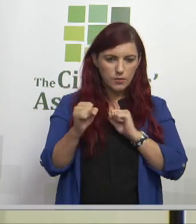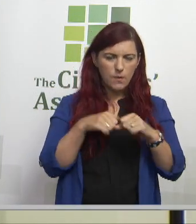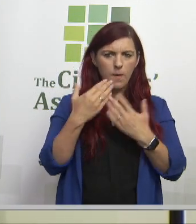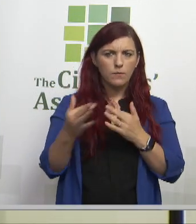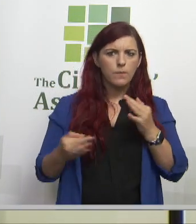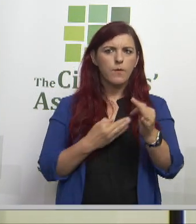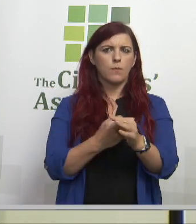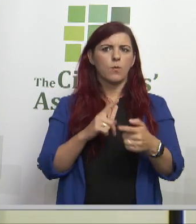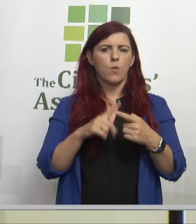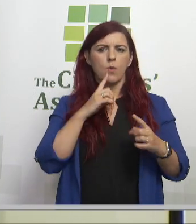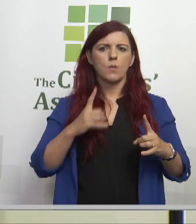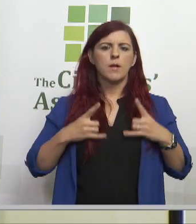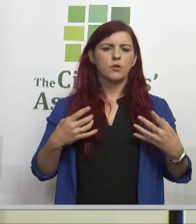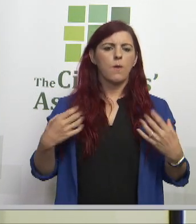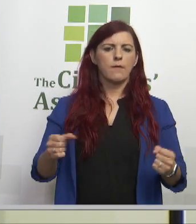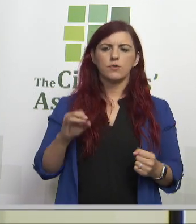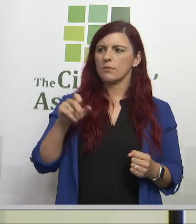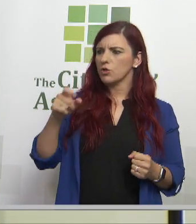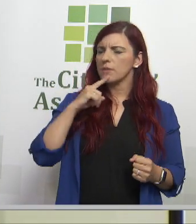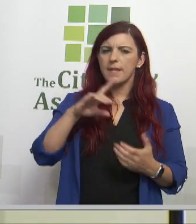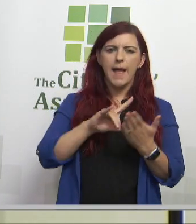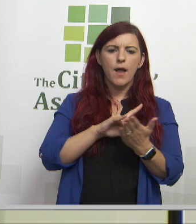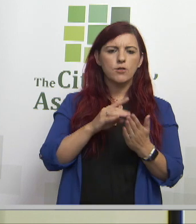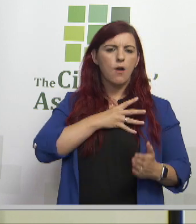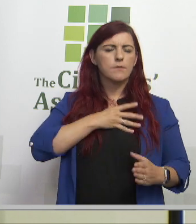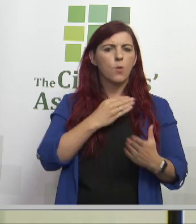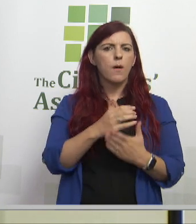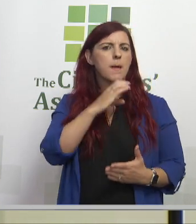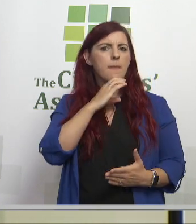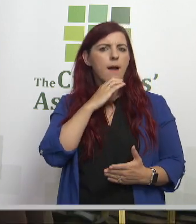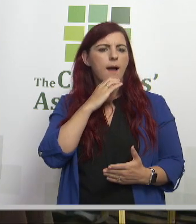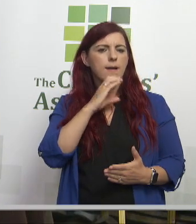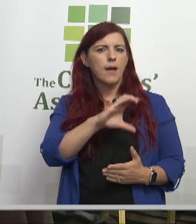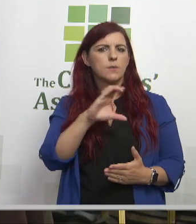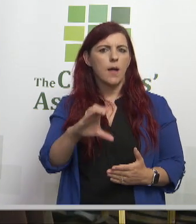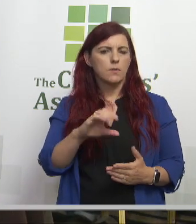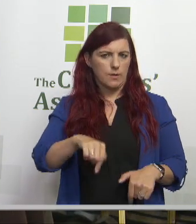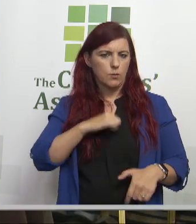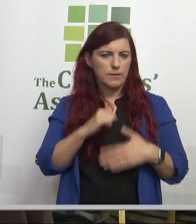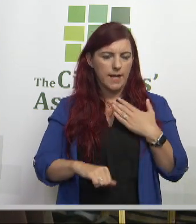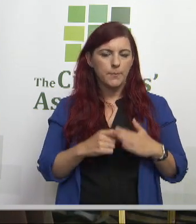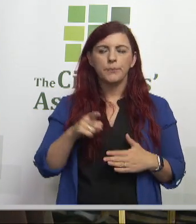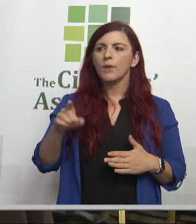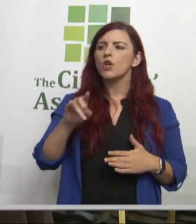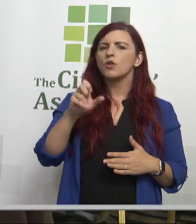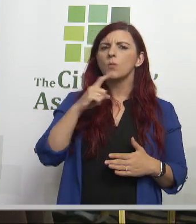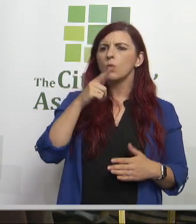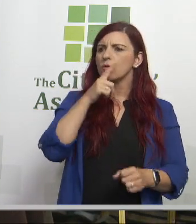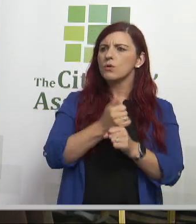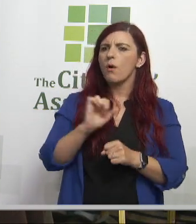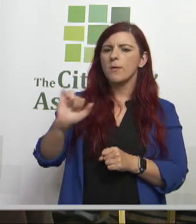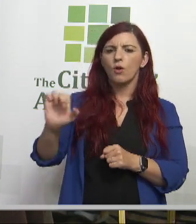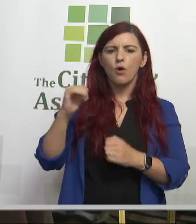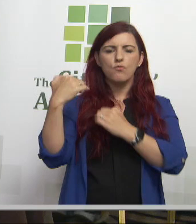to have Shirley Clerkin, who is Heritage Officer with Monaghan County Council, here with us today. And Shirley's going to tell us about